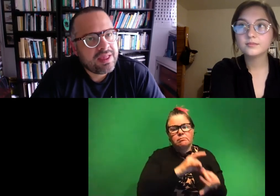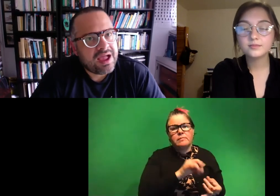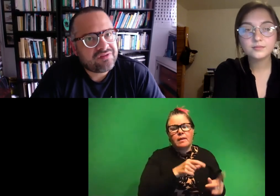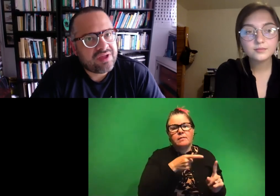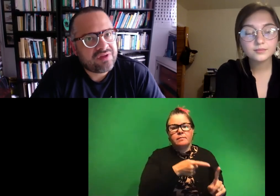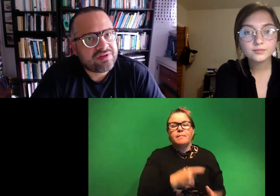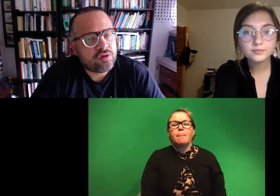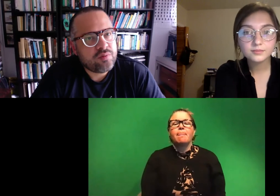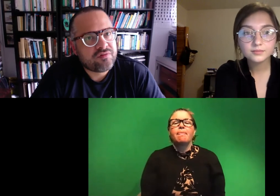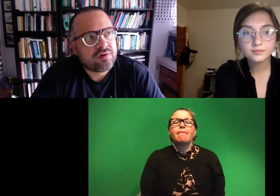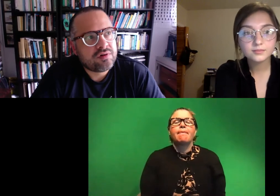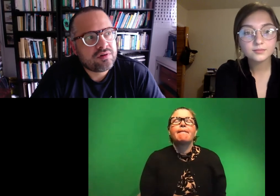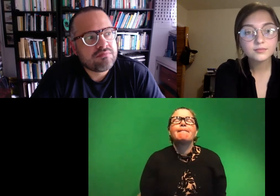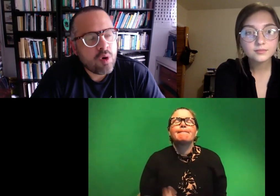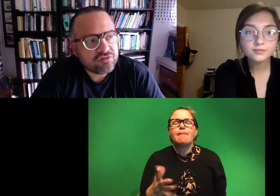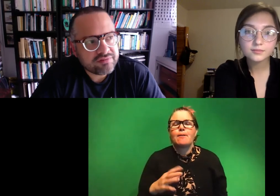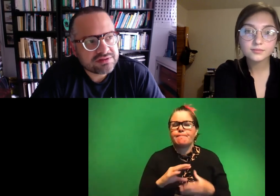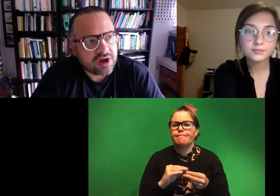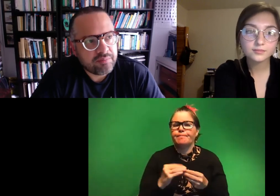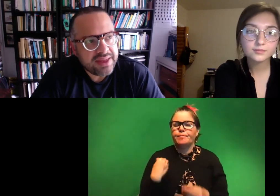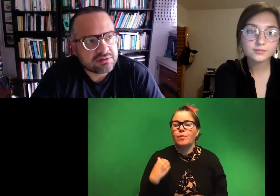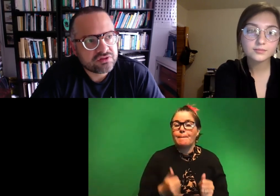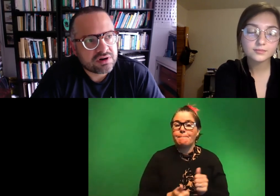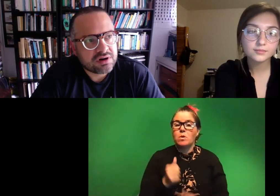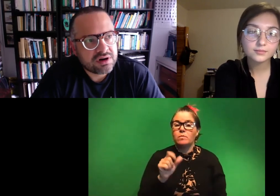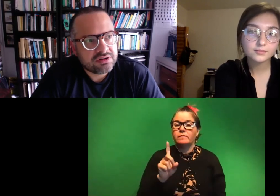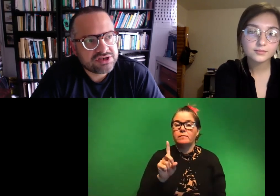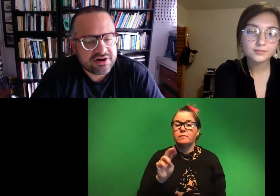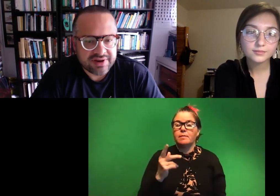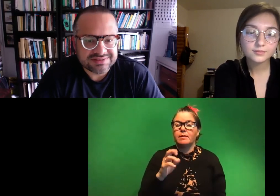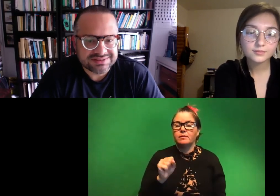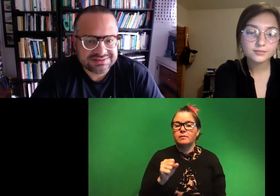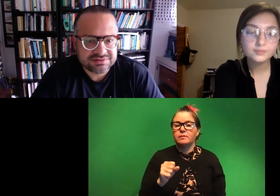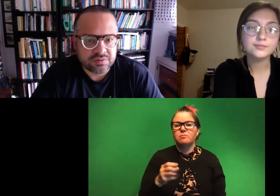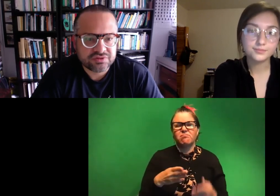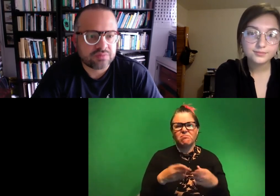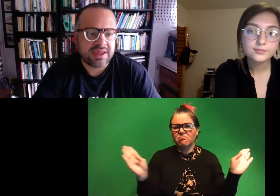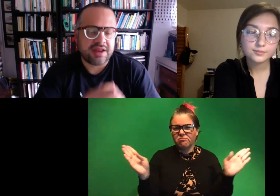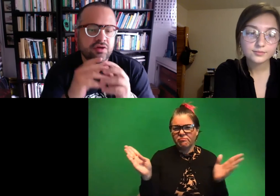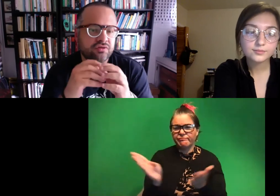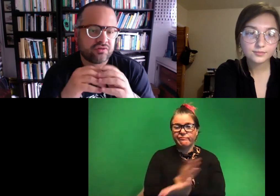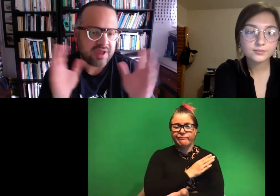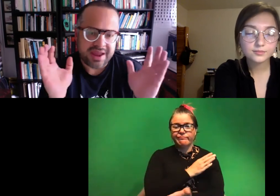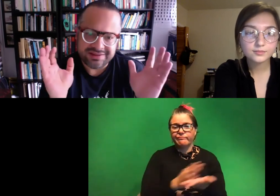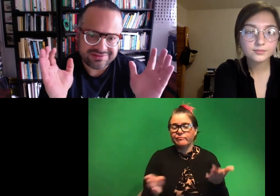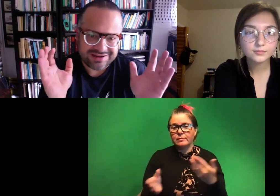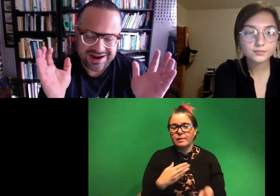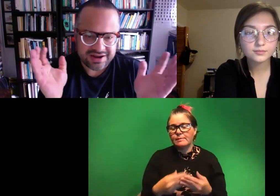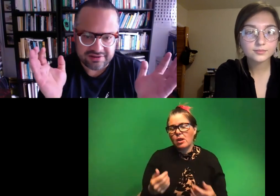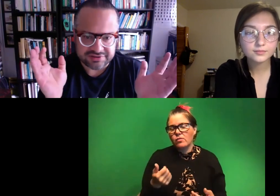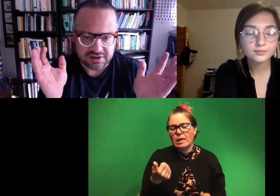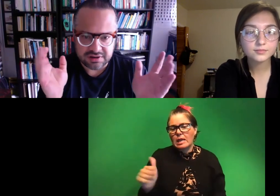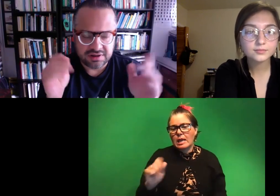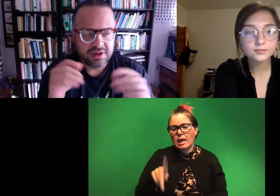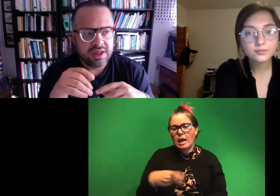as I told you before, most of the dung beetles are generalists. So they can use any kind